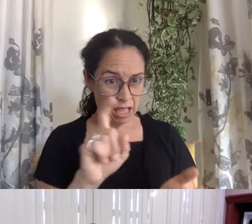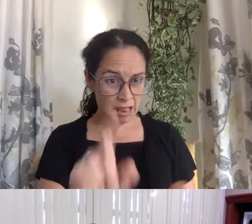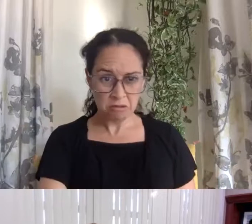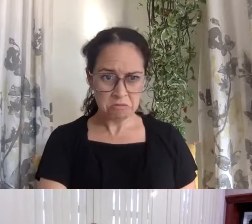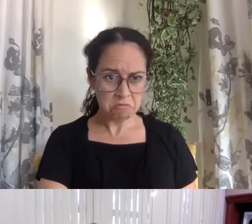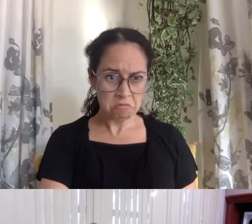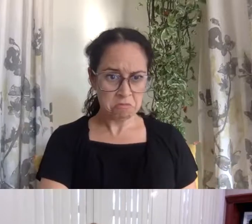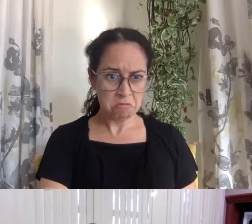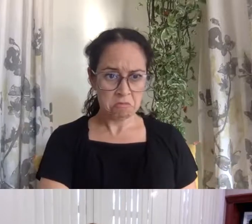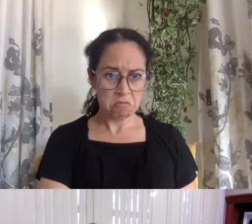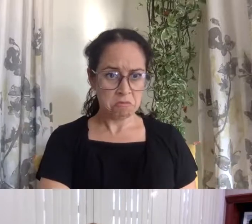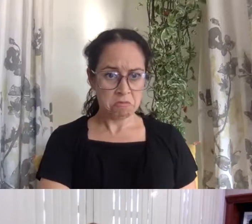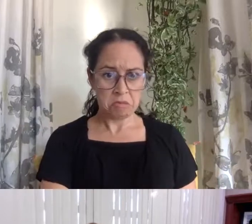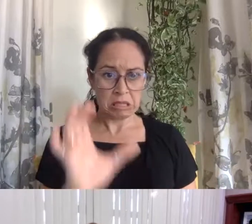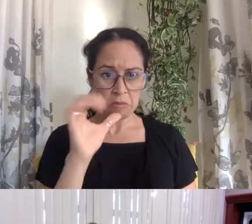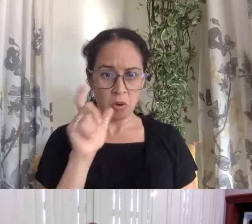correct?